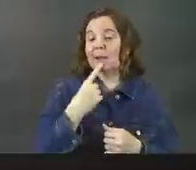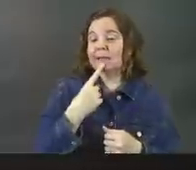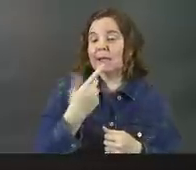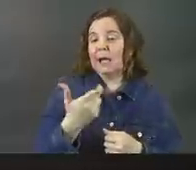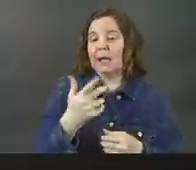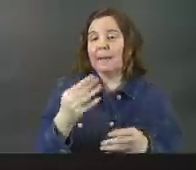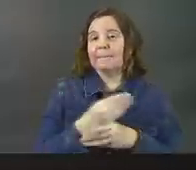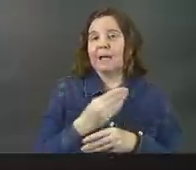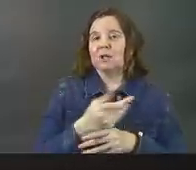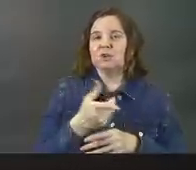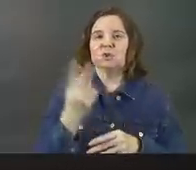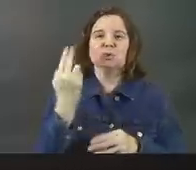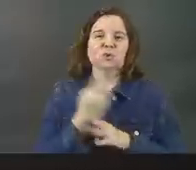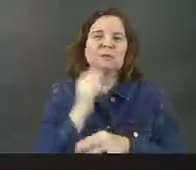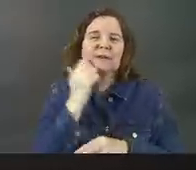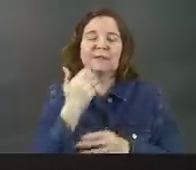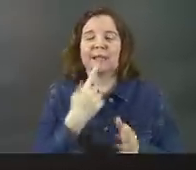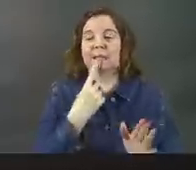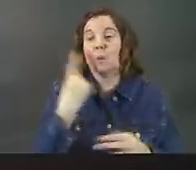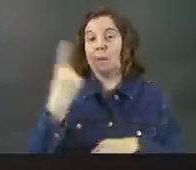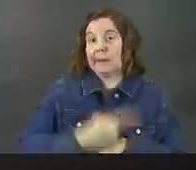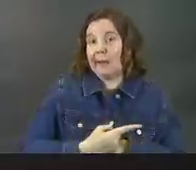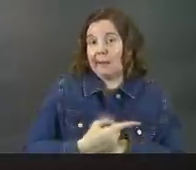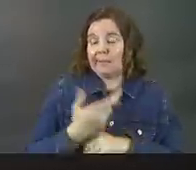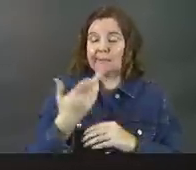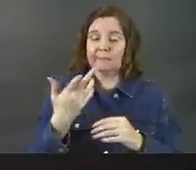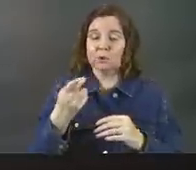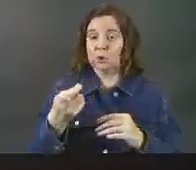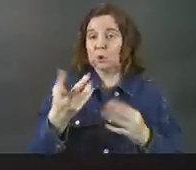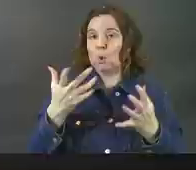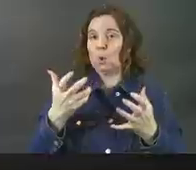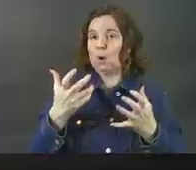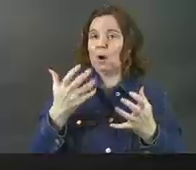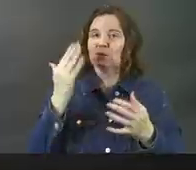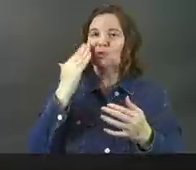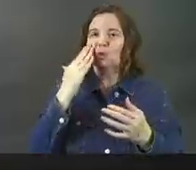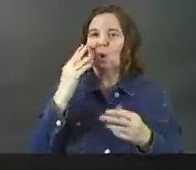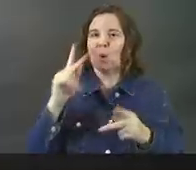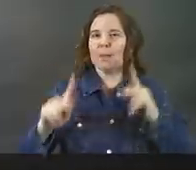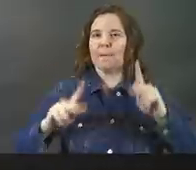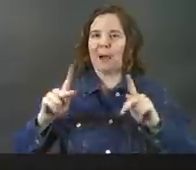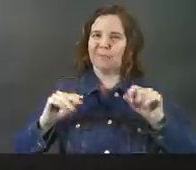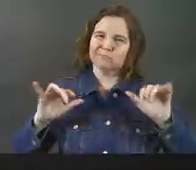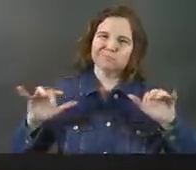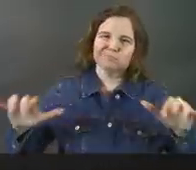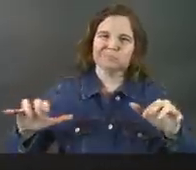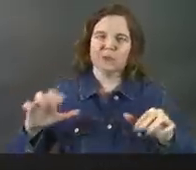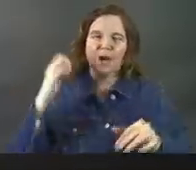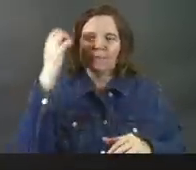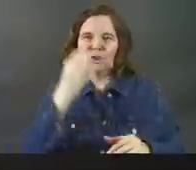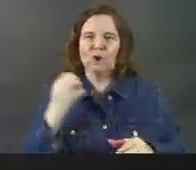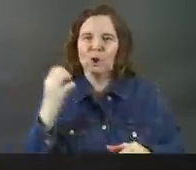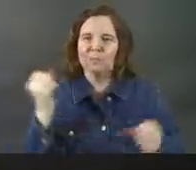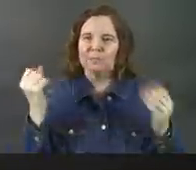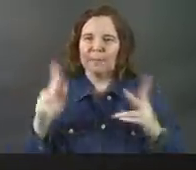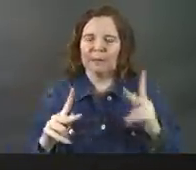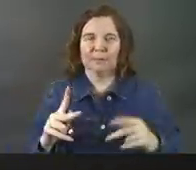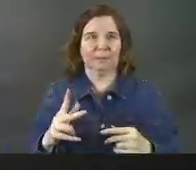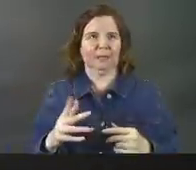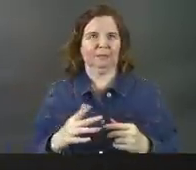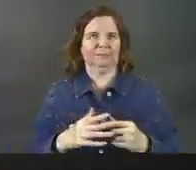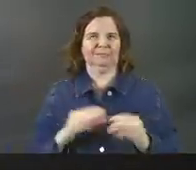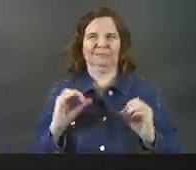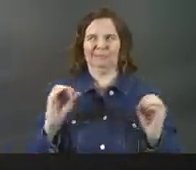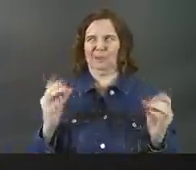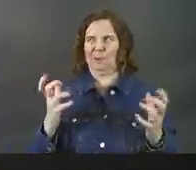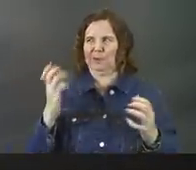say, yeah, math is practical, you use it every day. Let's say one day you wanted to know what the population density of Europe is. I'm like, nobody